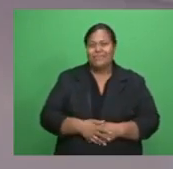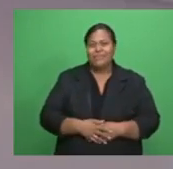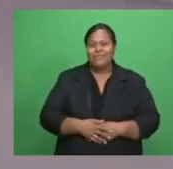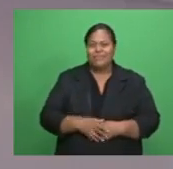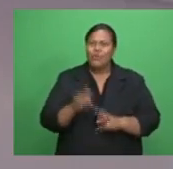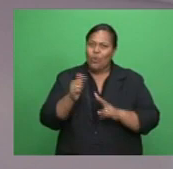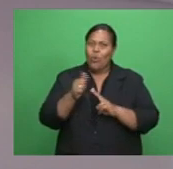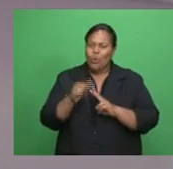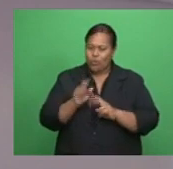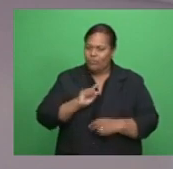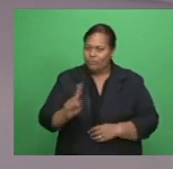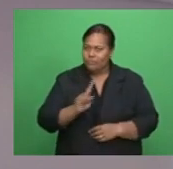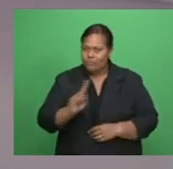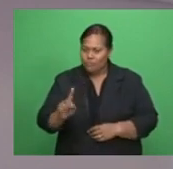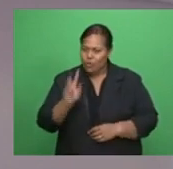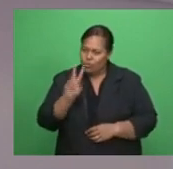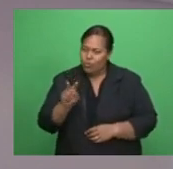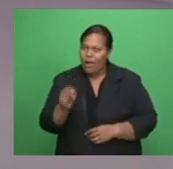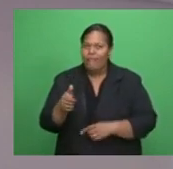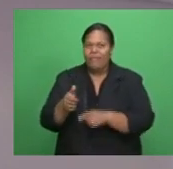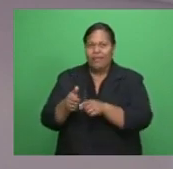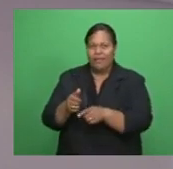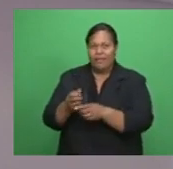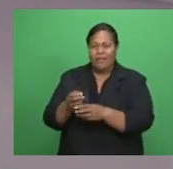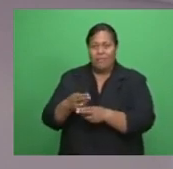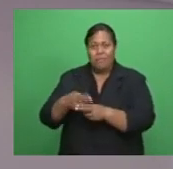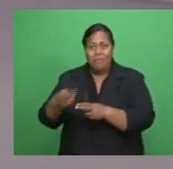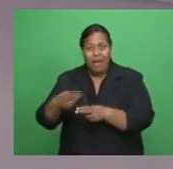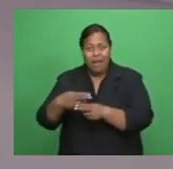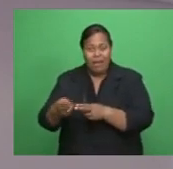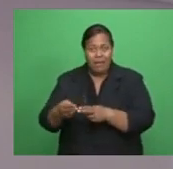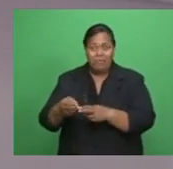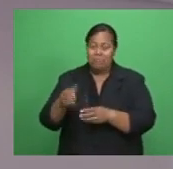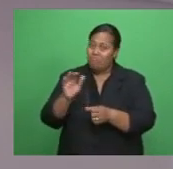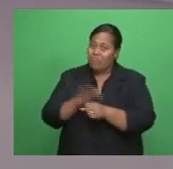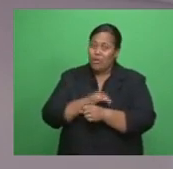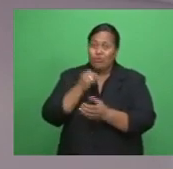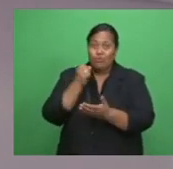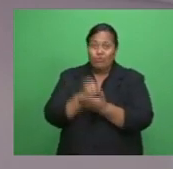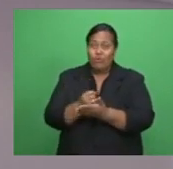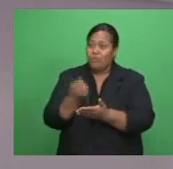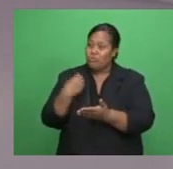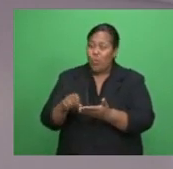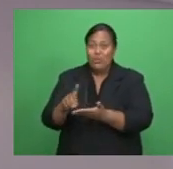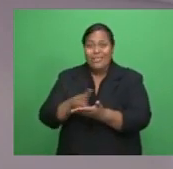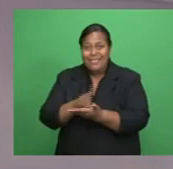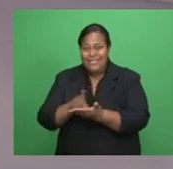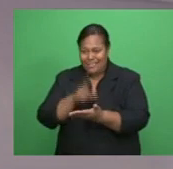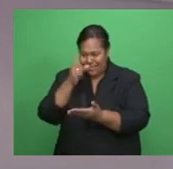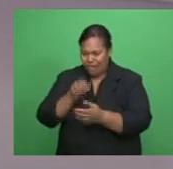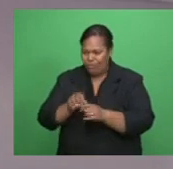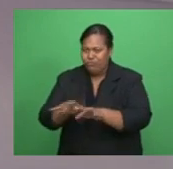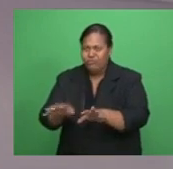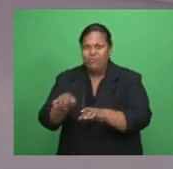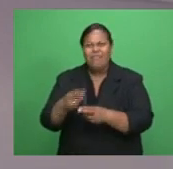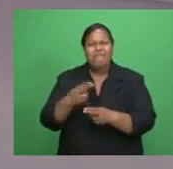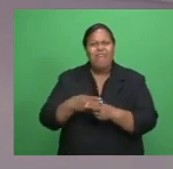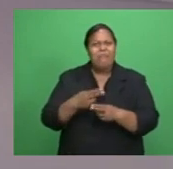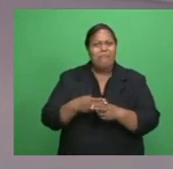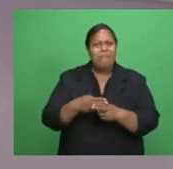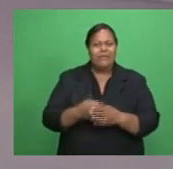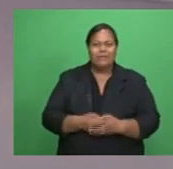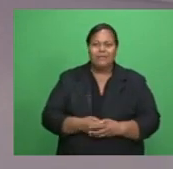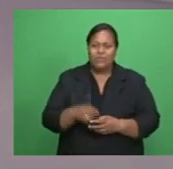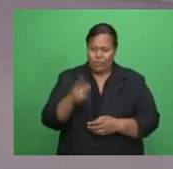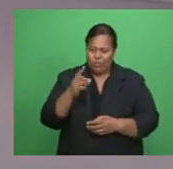on a daily basis to make sure that there is no disease that could harm the entire farm, that they're able to safely